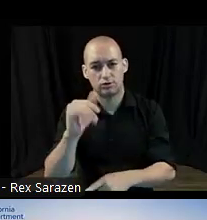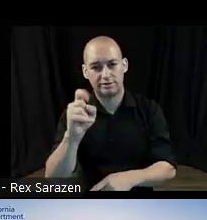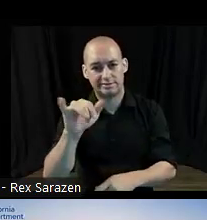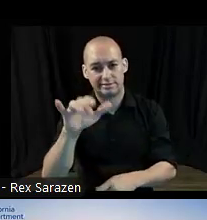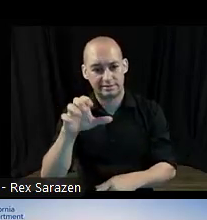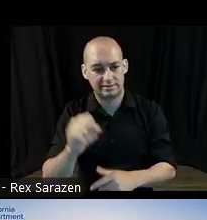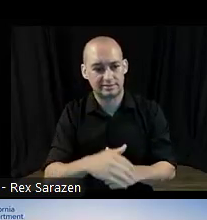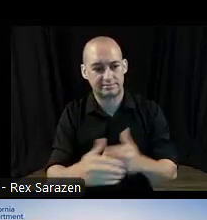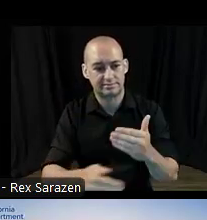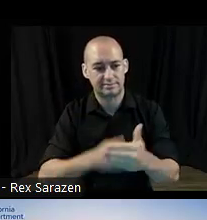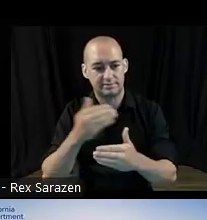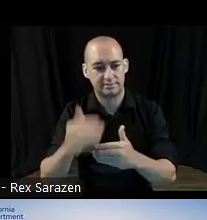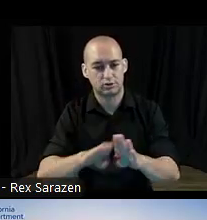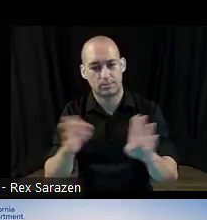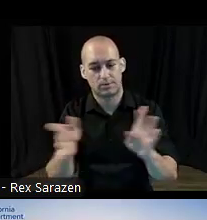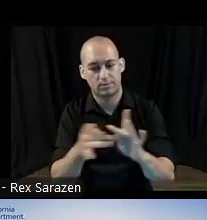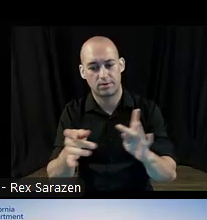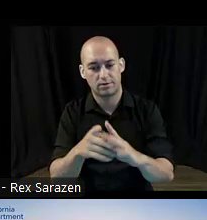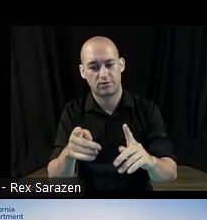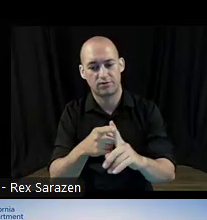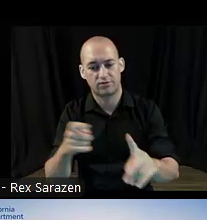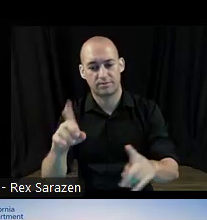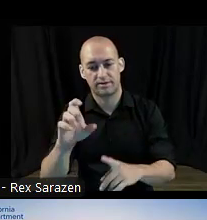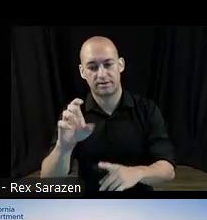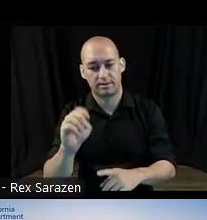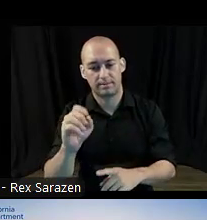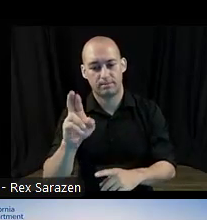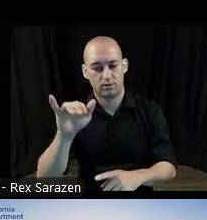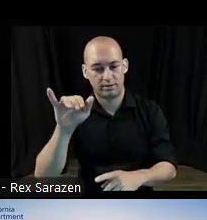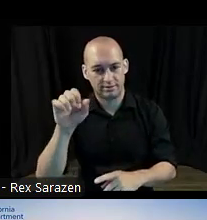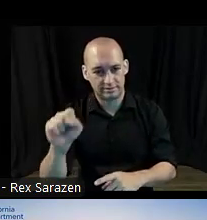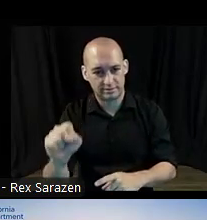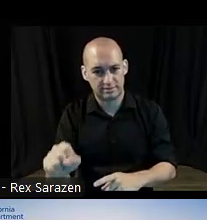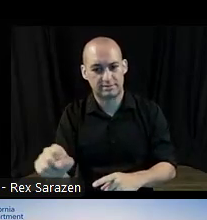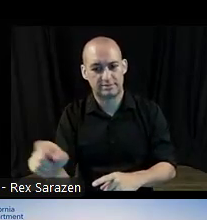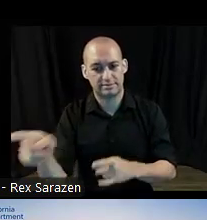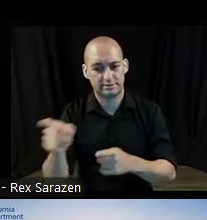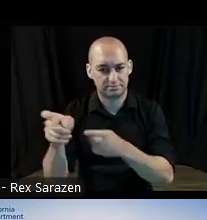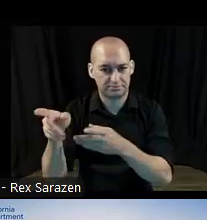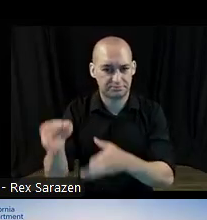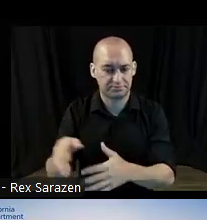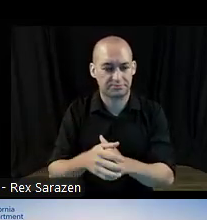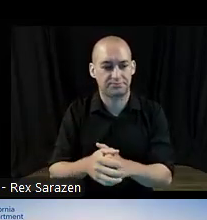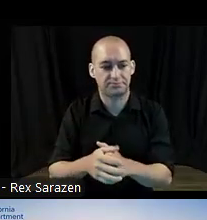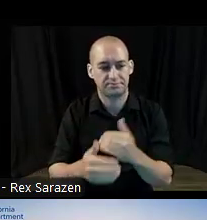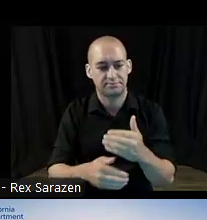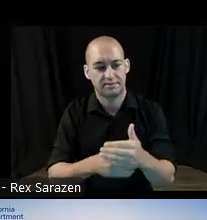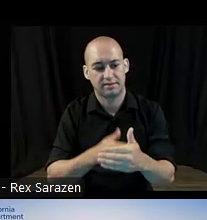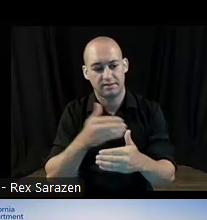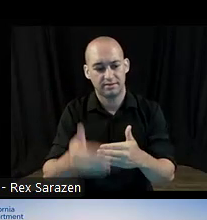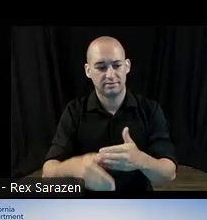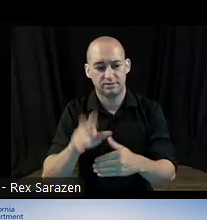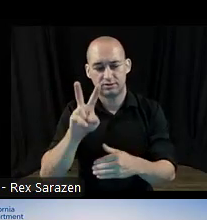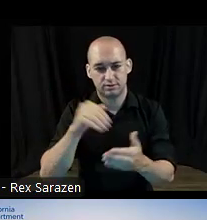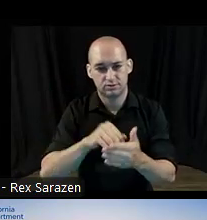DeMorris. Then we'll hear from our EDJCC subcommittee chairs regarding the 2024 reflections and day of